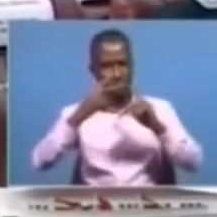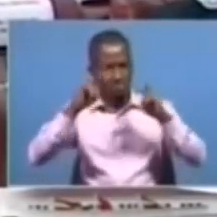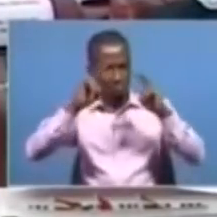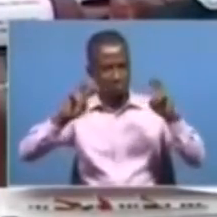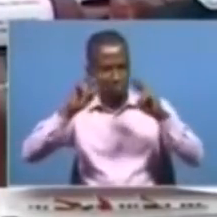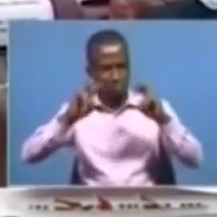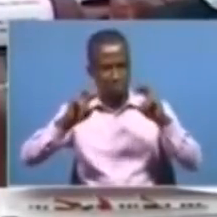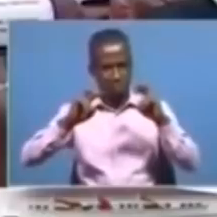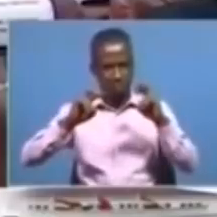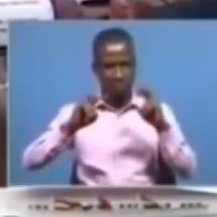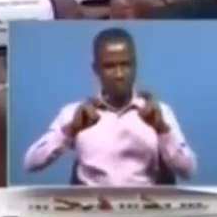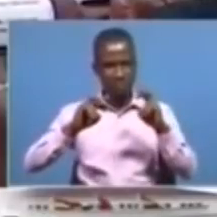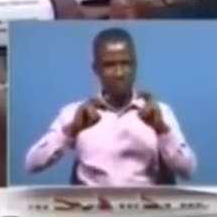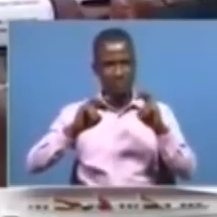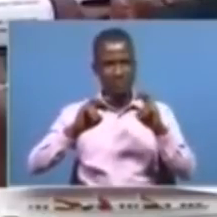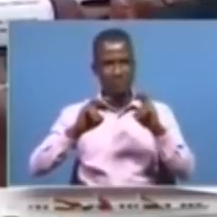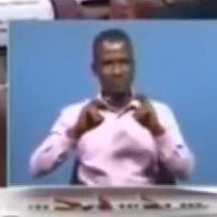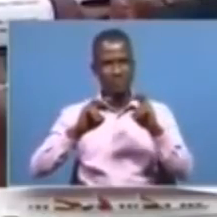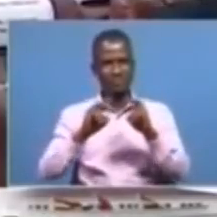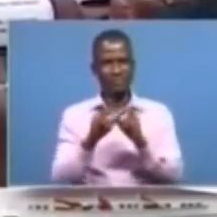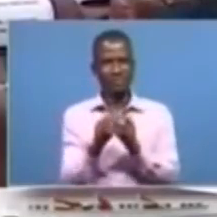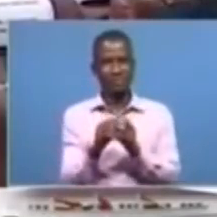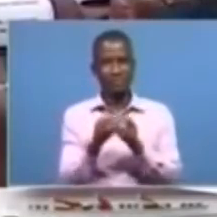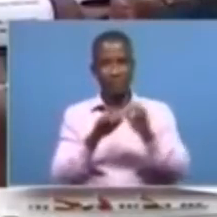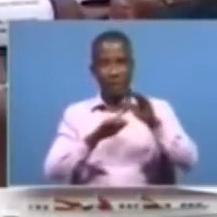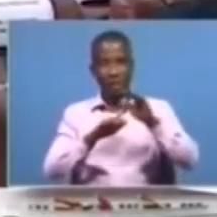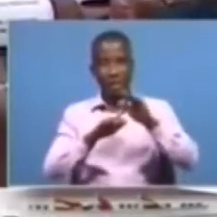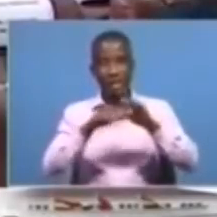is brought under Article